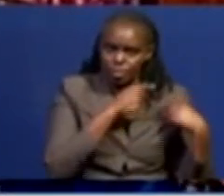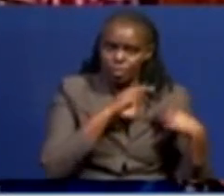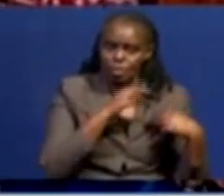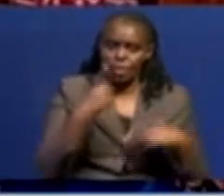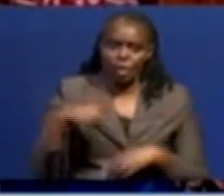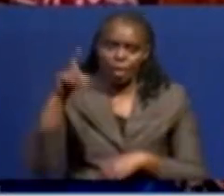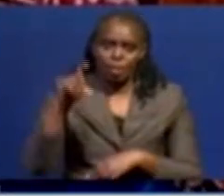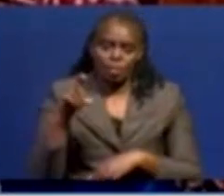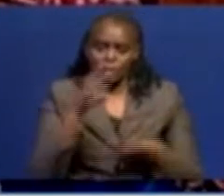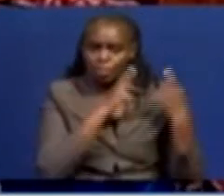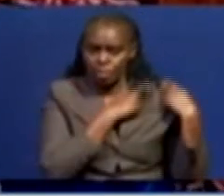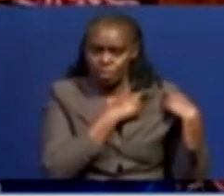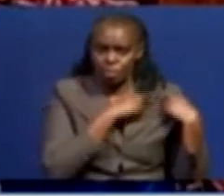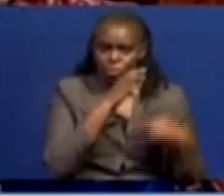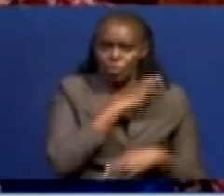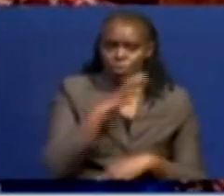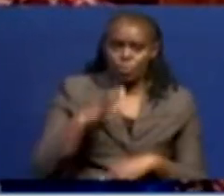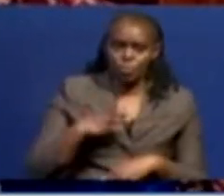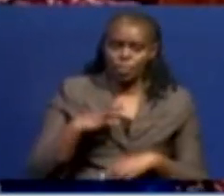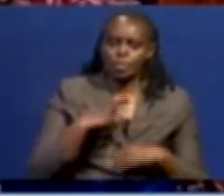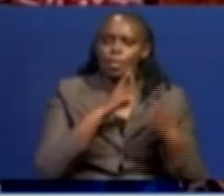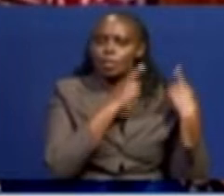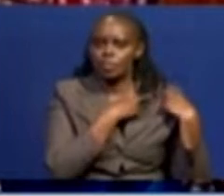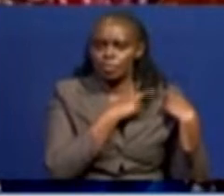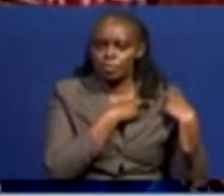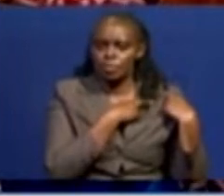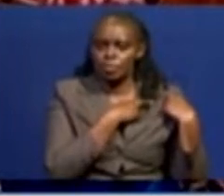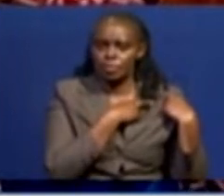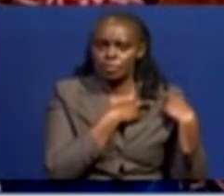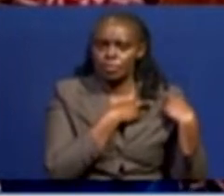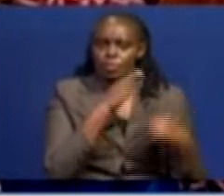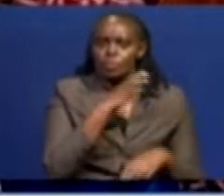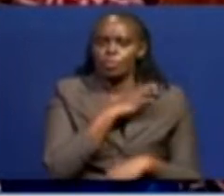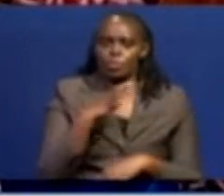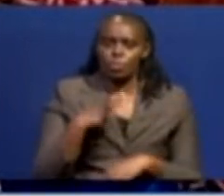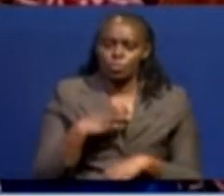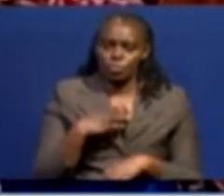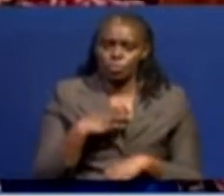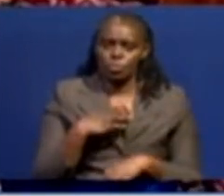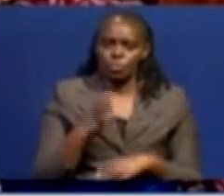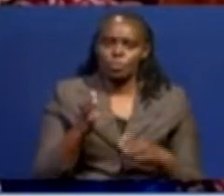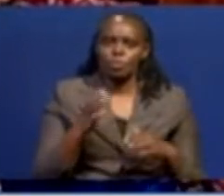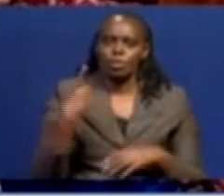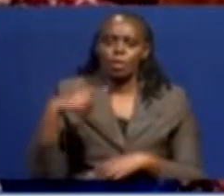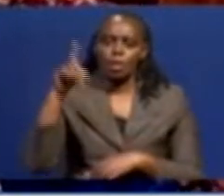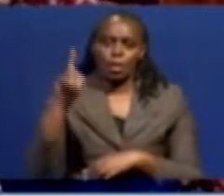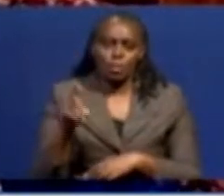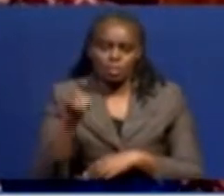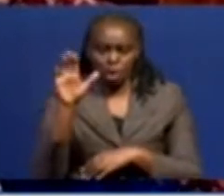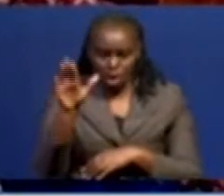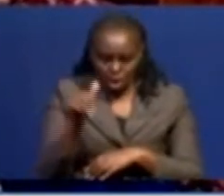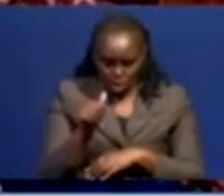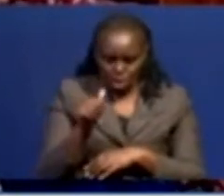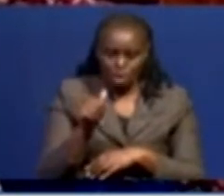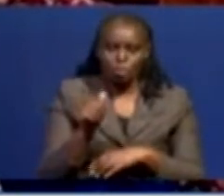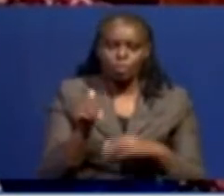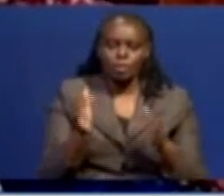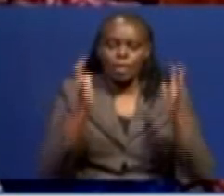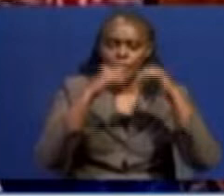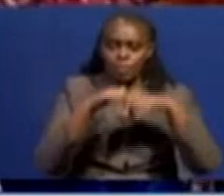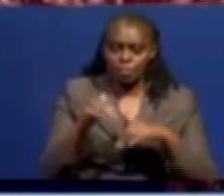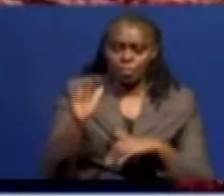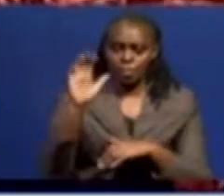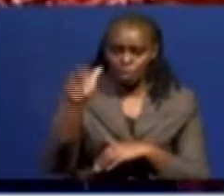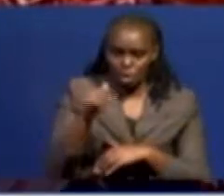charge. From the county executive in charge. Committee in charge. Right. The county executive was summoned by